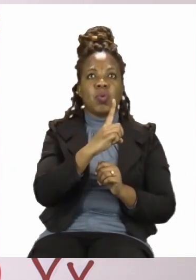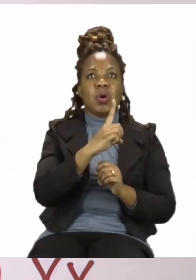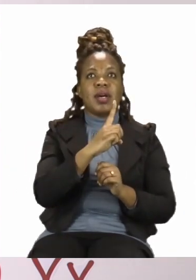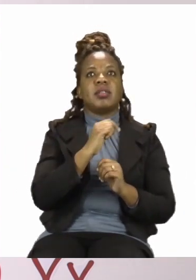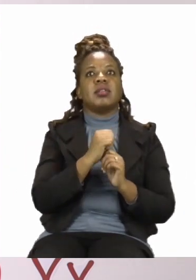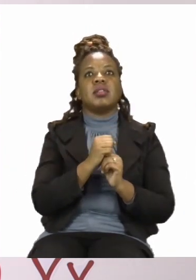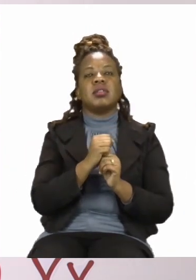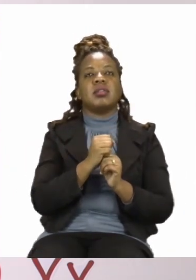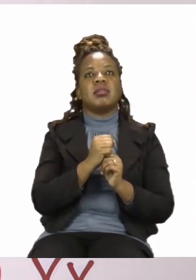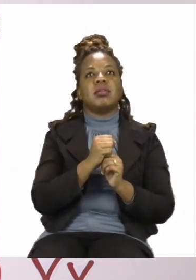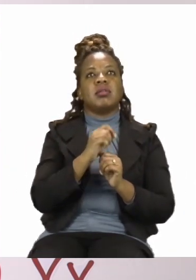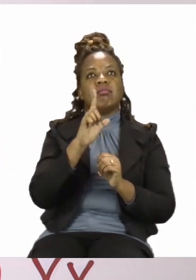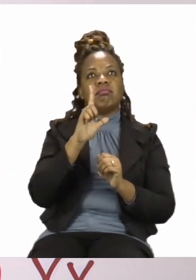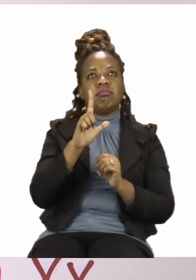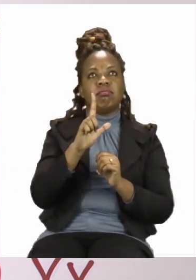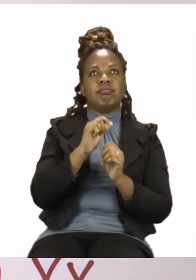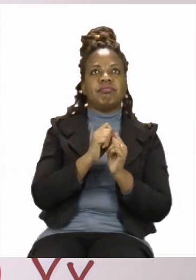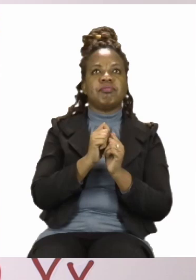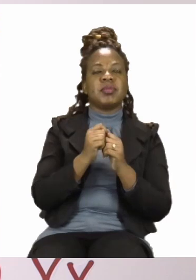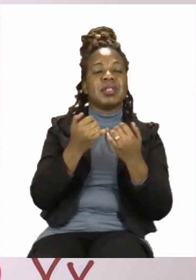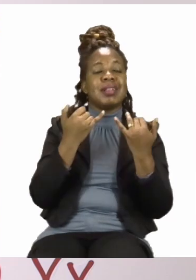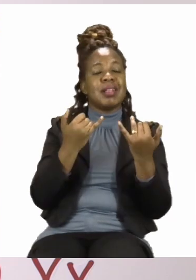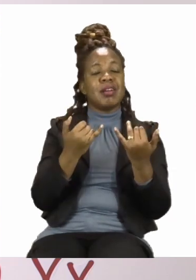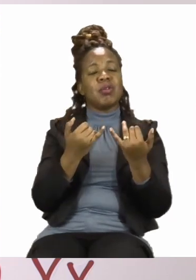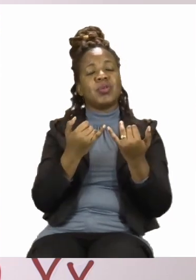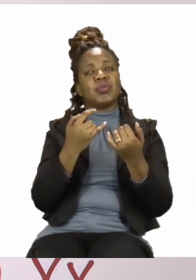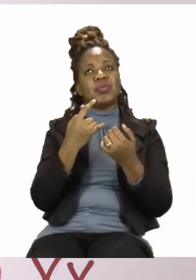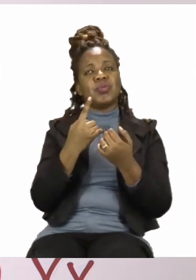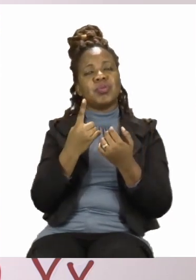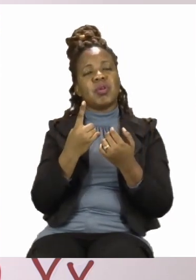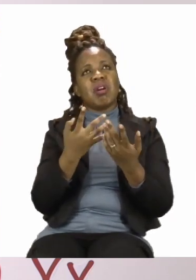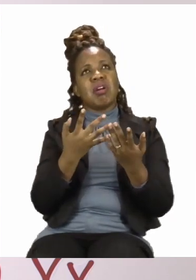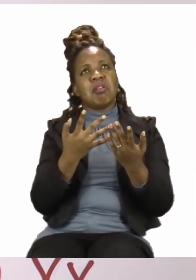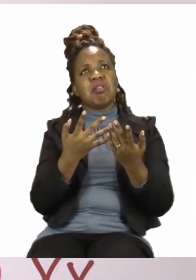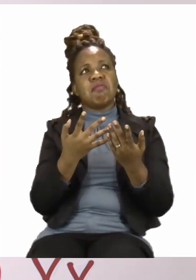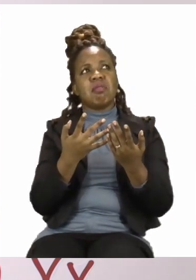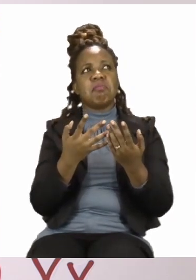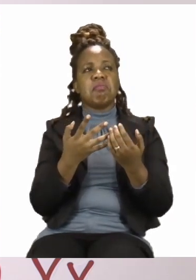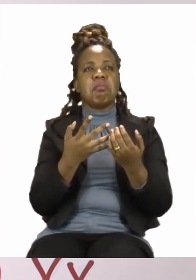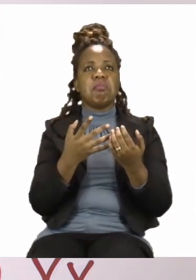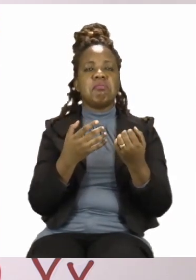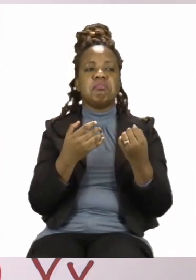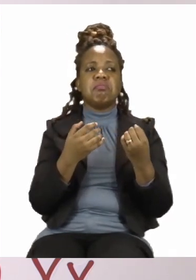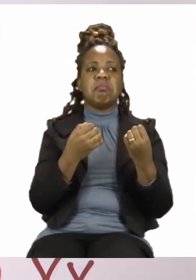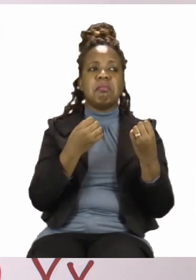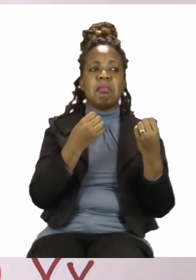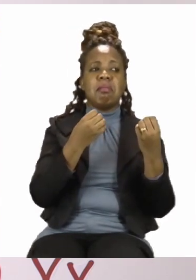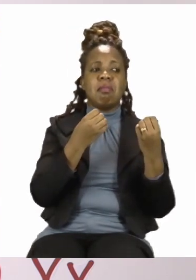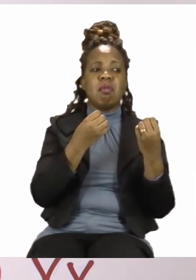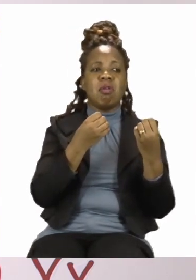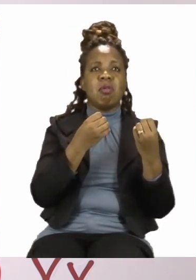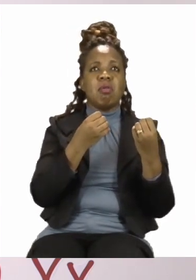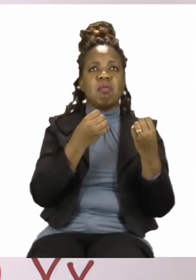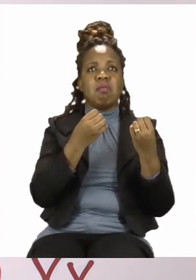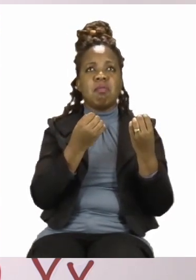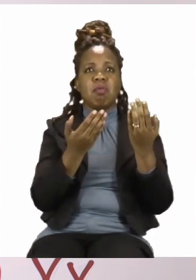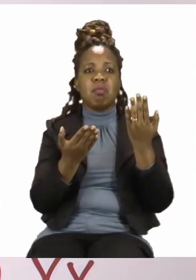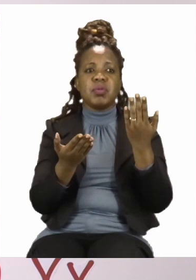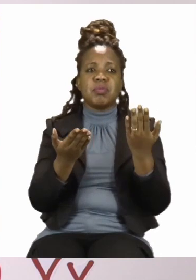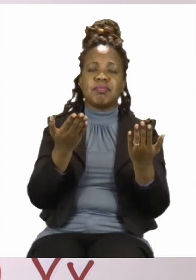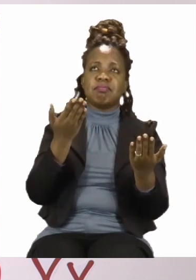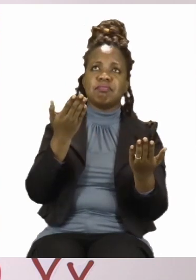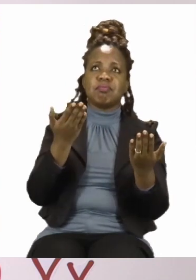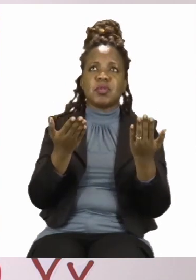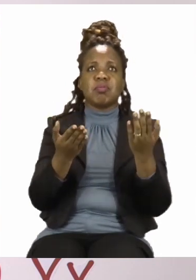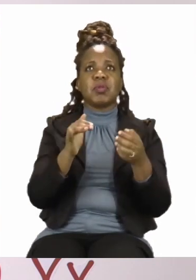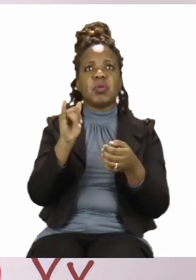your book are more or less than 1 liter. To compare, you